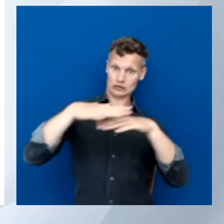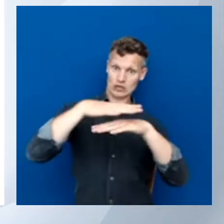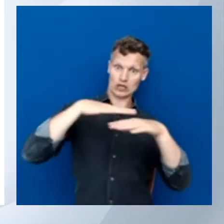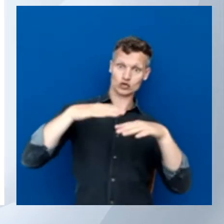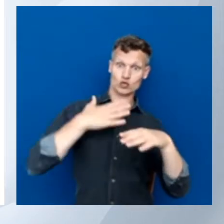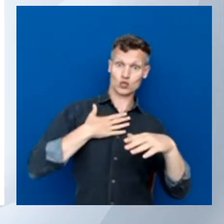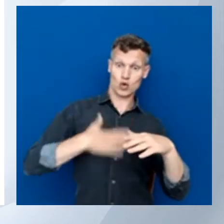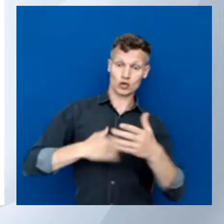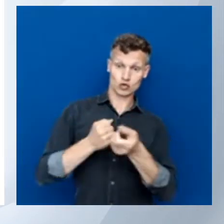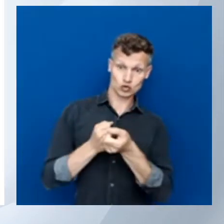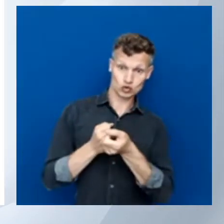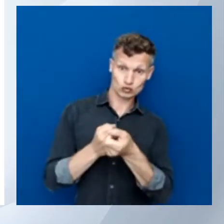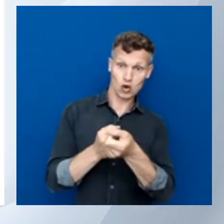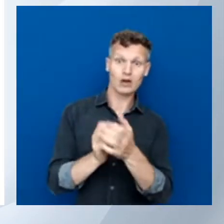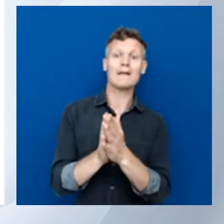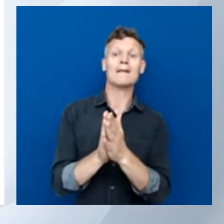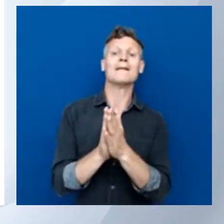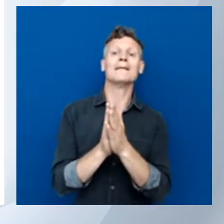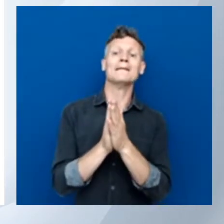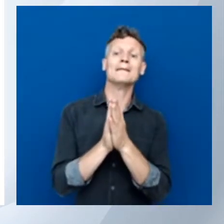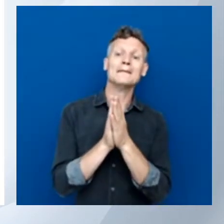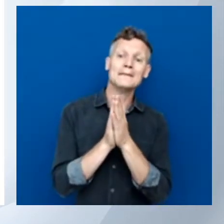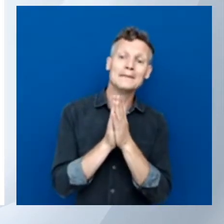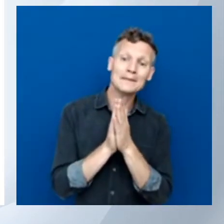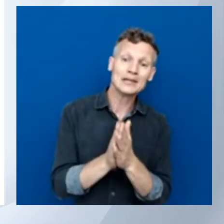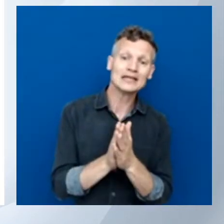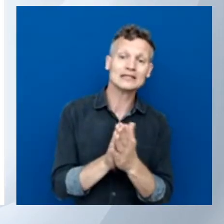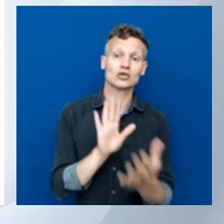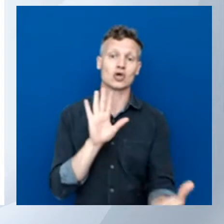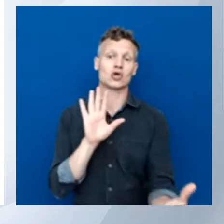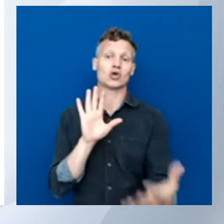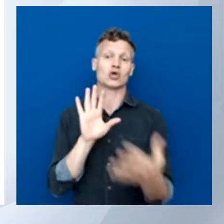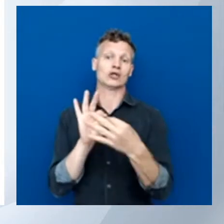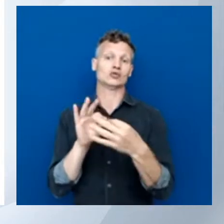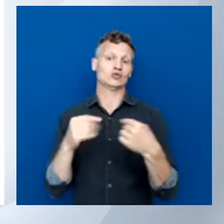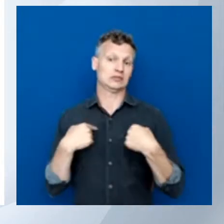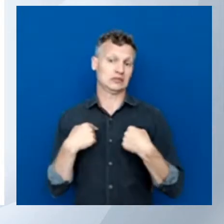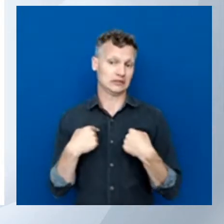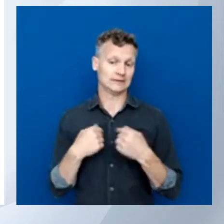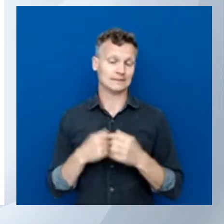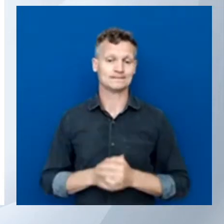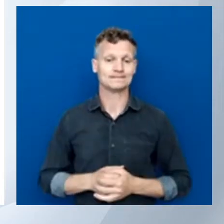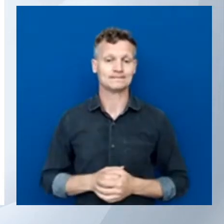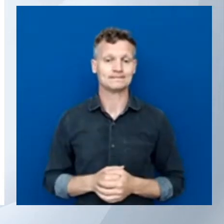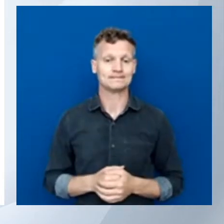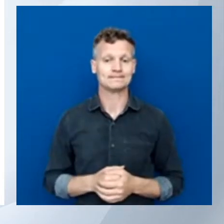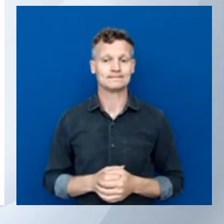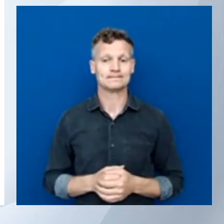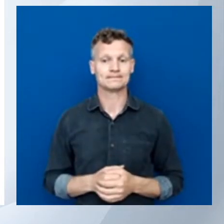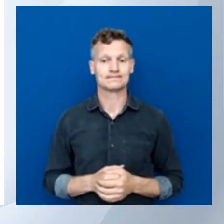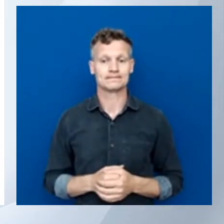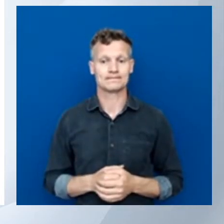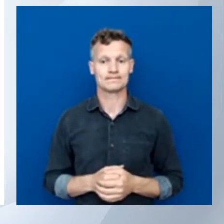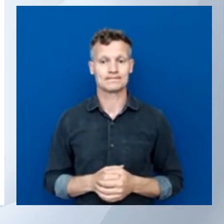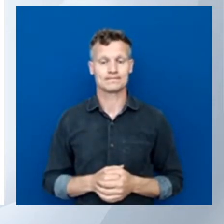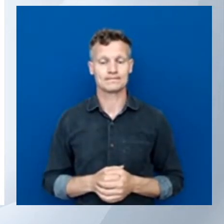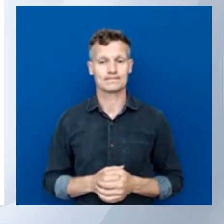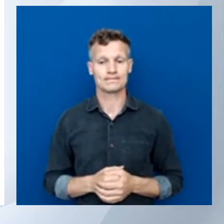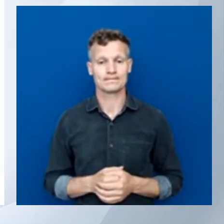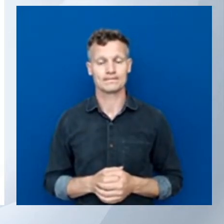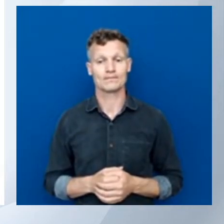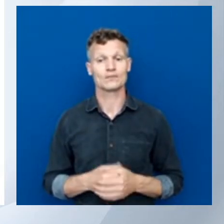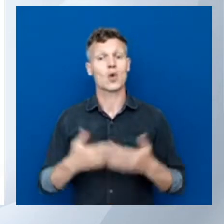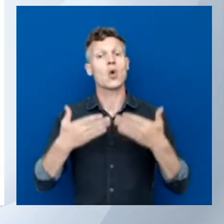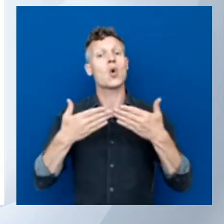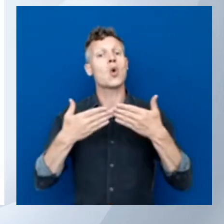we'll try to do as much as possible for that. So this open source tool allows developers and data